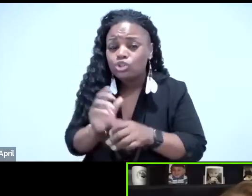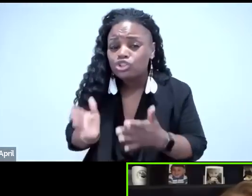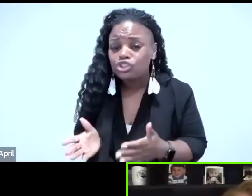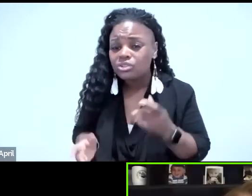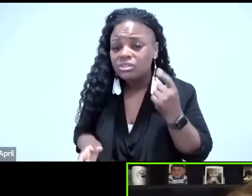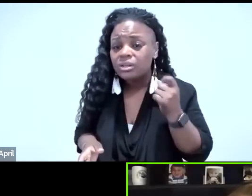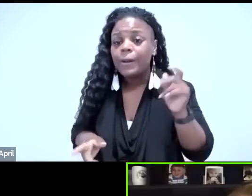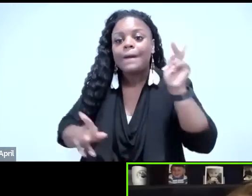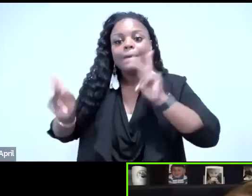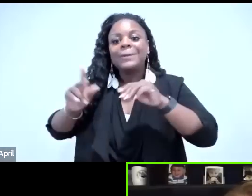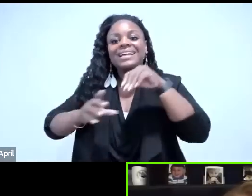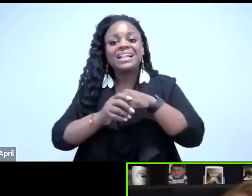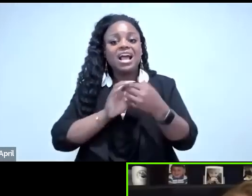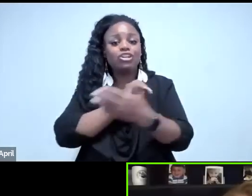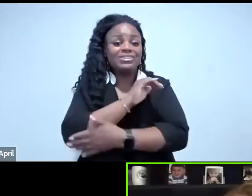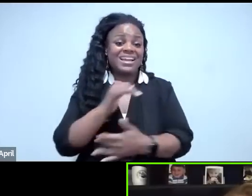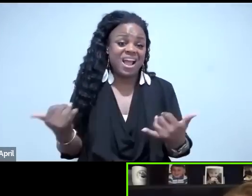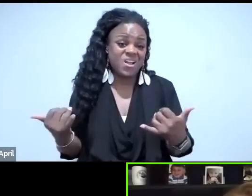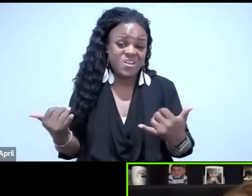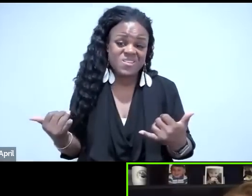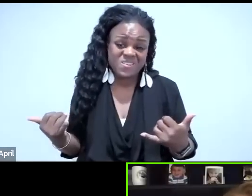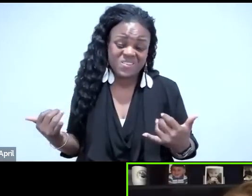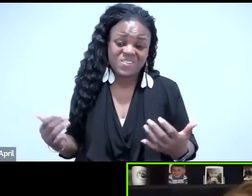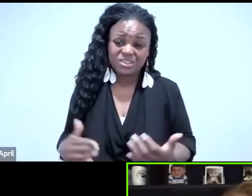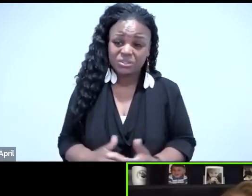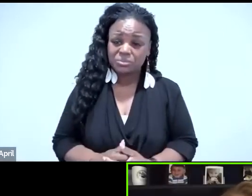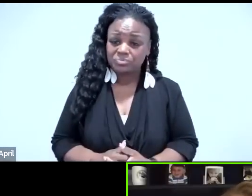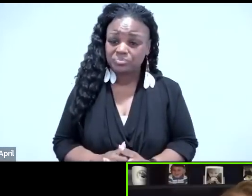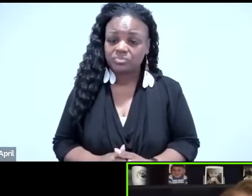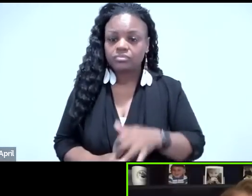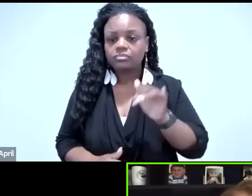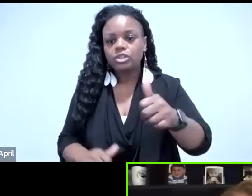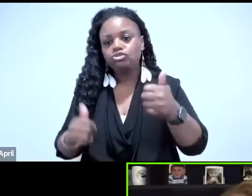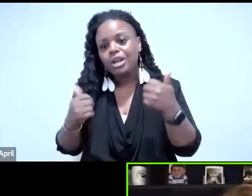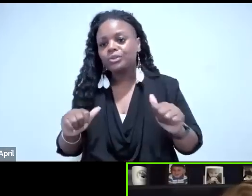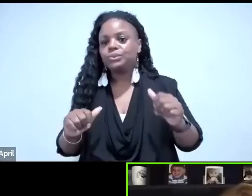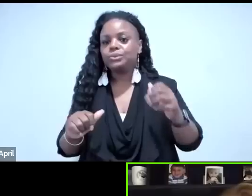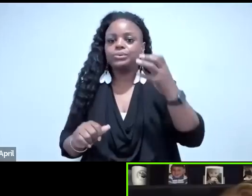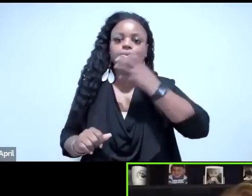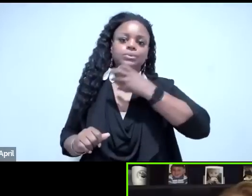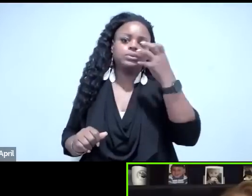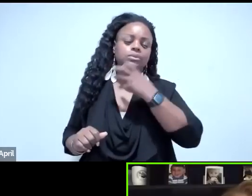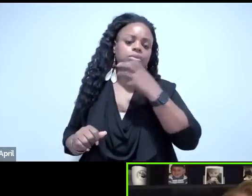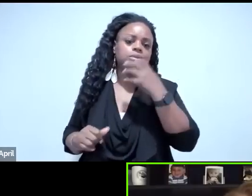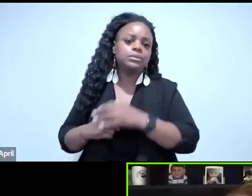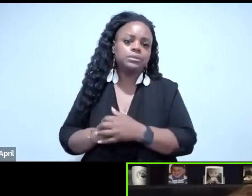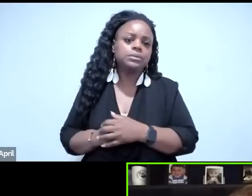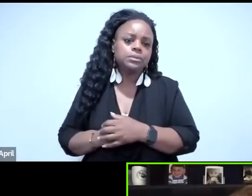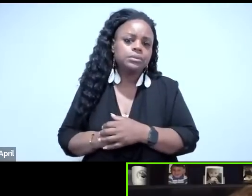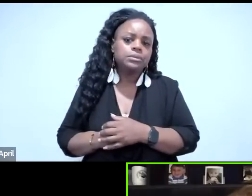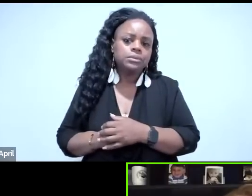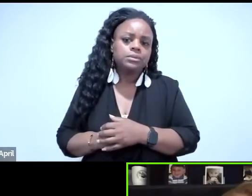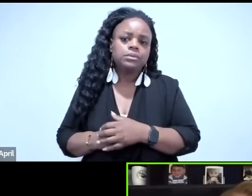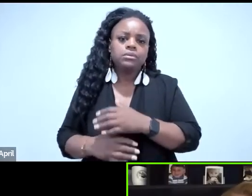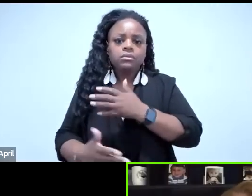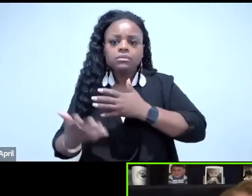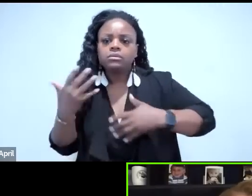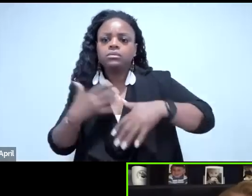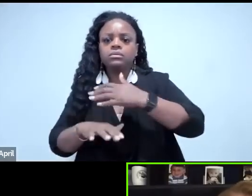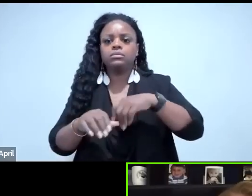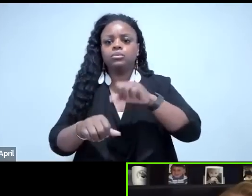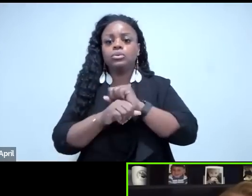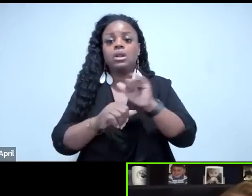trying to do. And we have to recognize that these social attacks, the attack on Black lives, the attack on